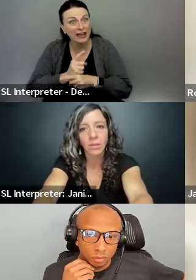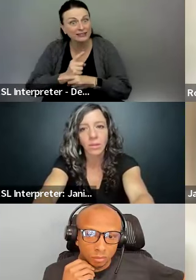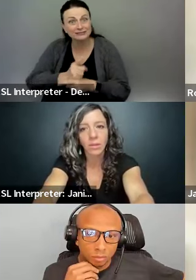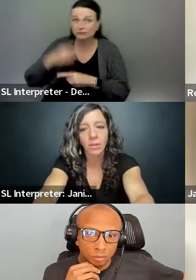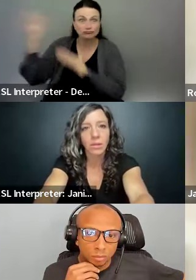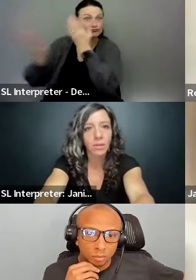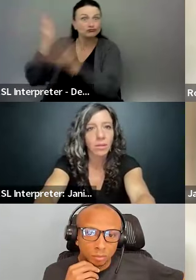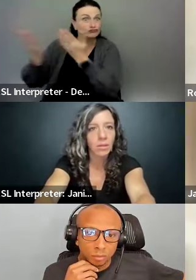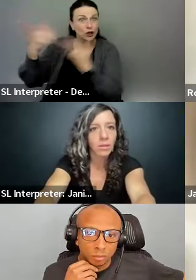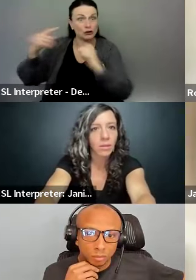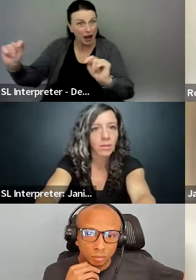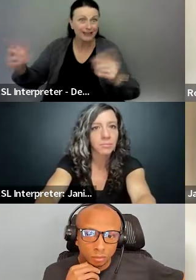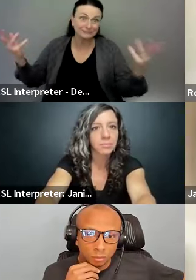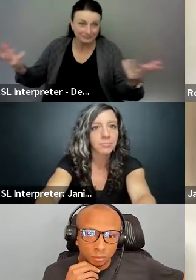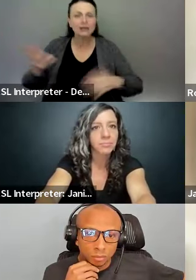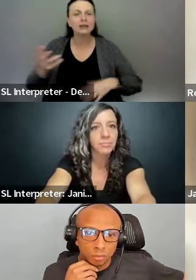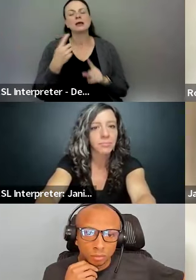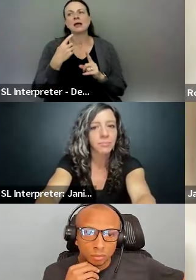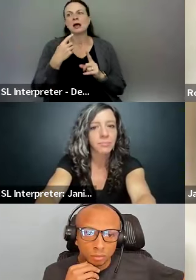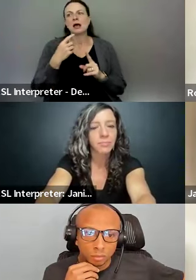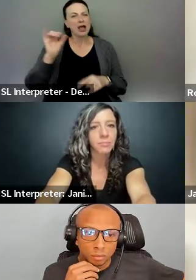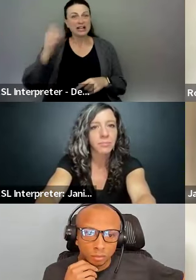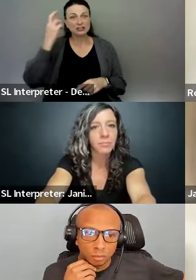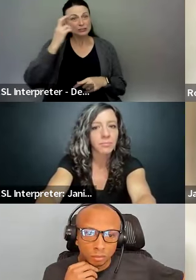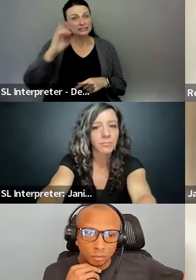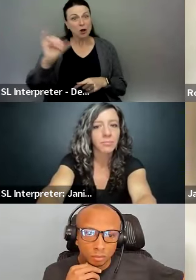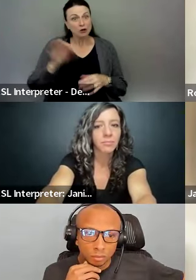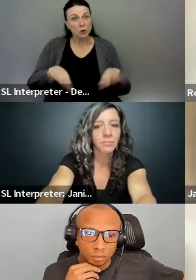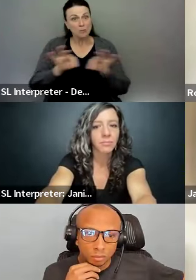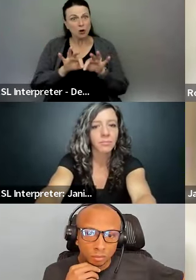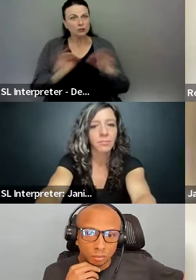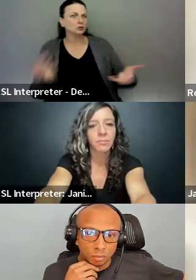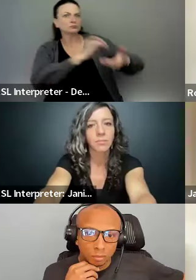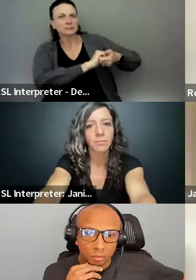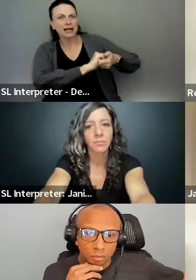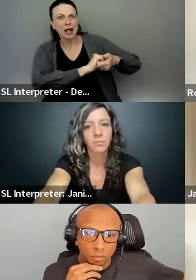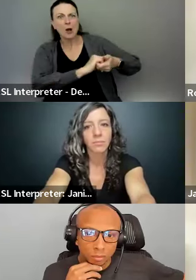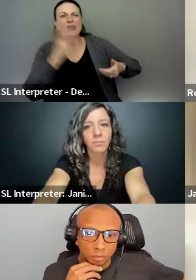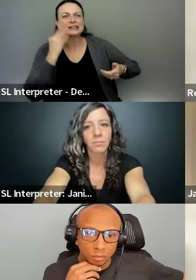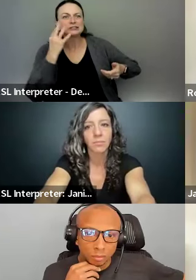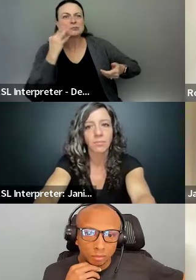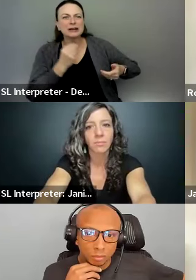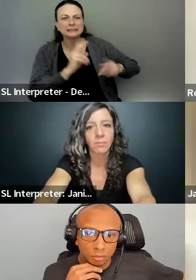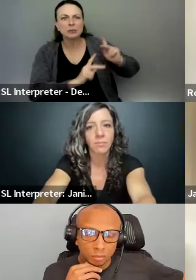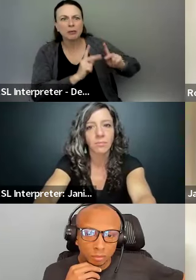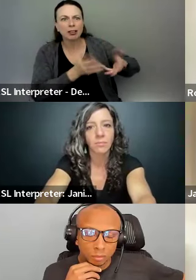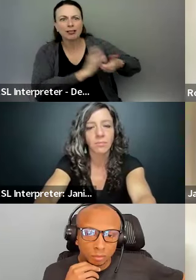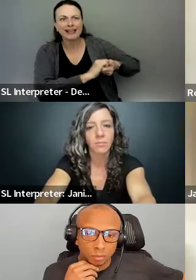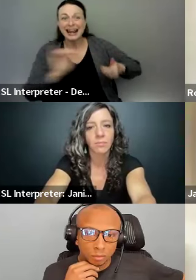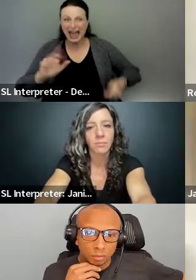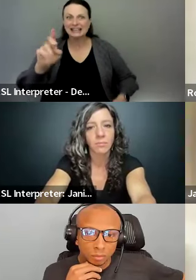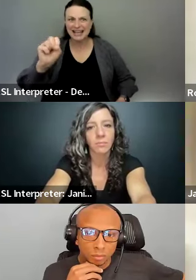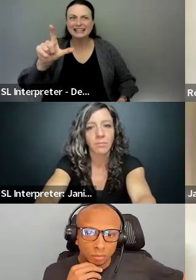still have to try. And that's why it's also important to team up with people who are more experienced. So that's why, you know, because like Kesslyn